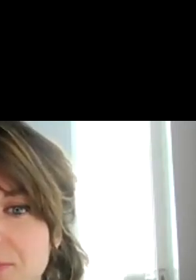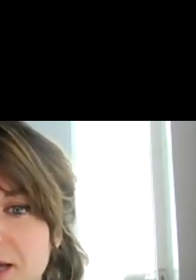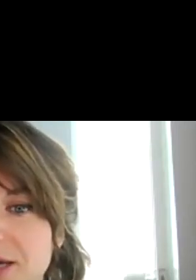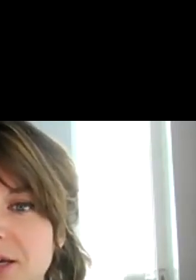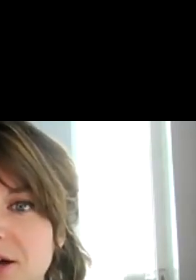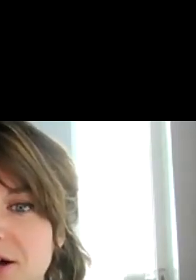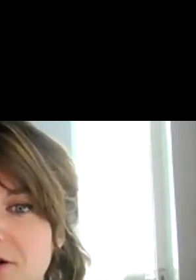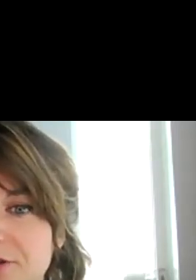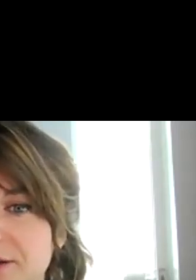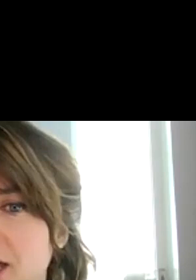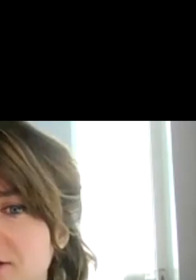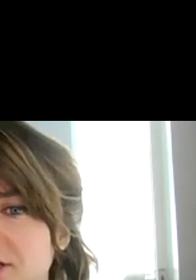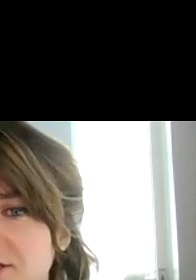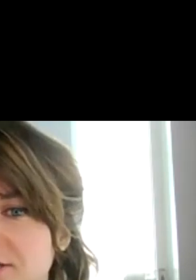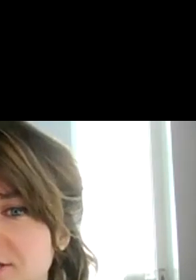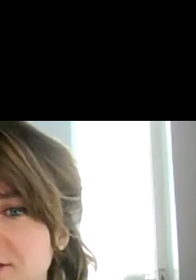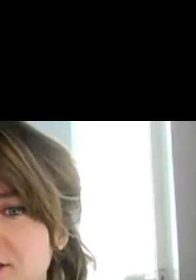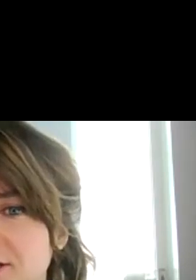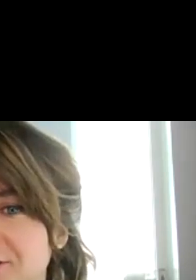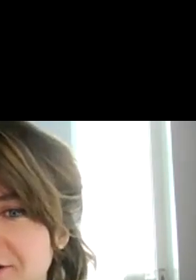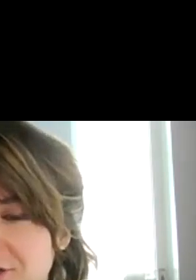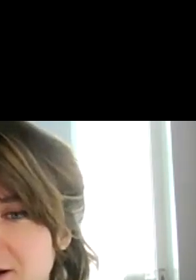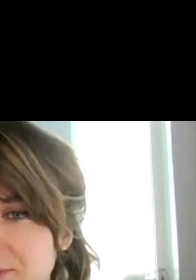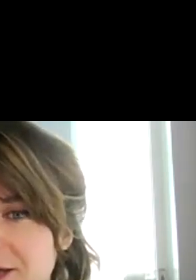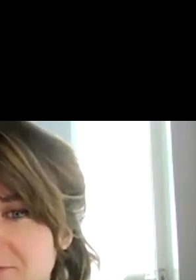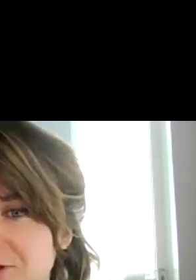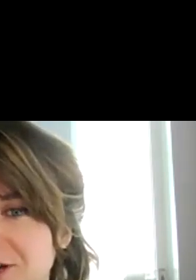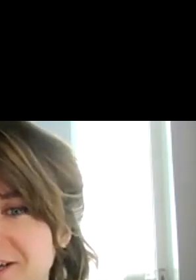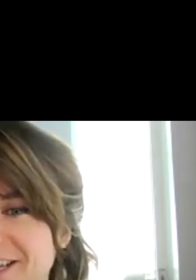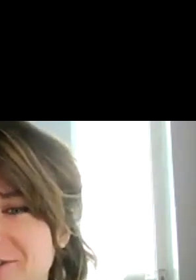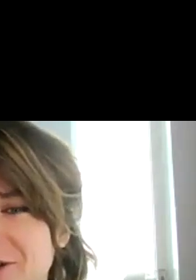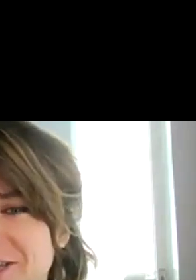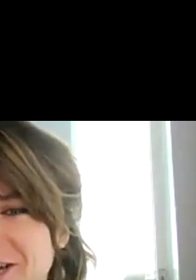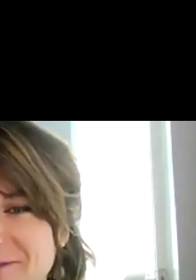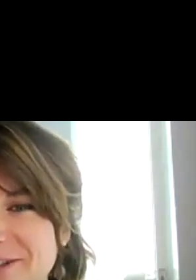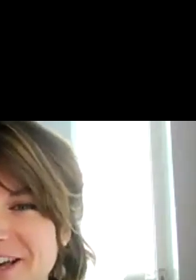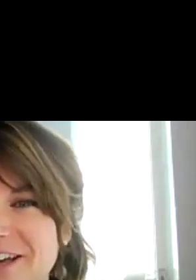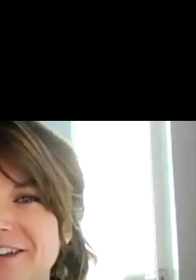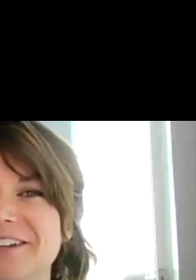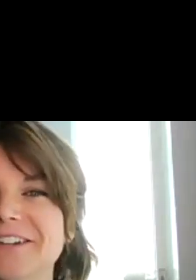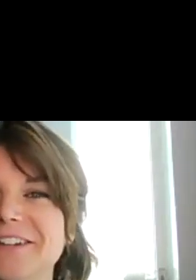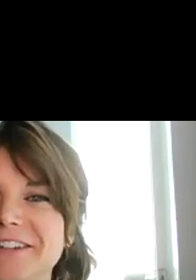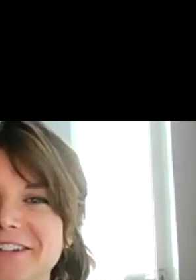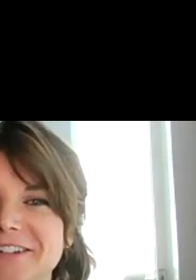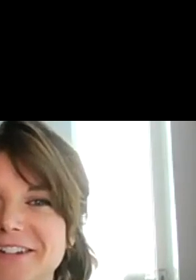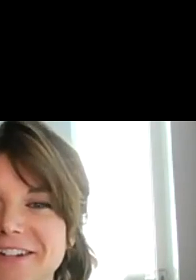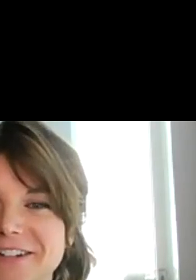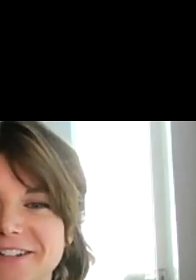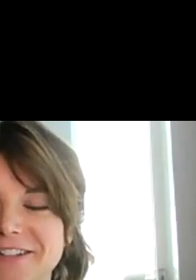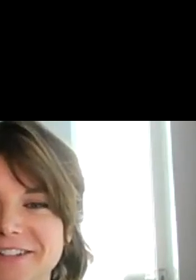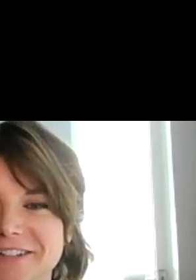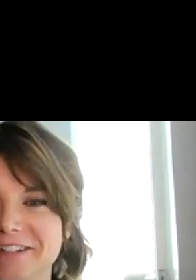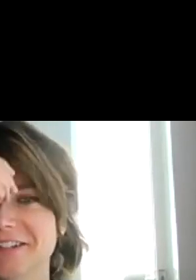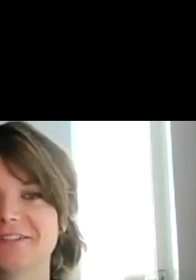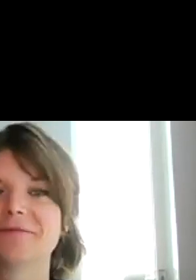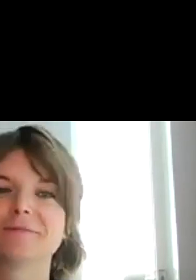who may be offering paintings in your gift shop. And I'm wondering Yes. if you could talk about that. That's something I skipped over there at